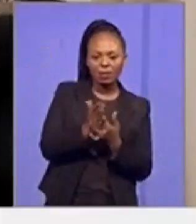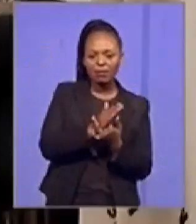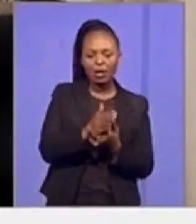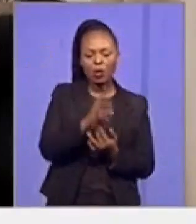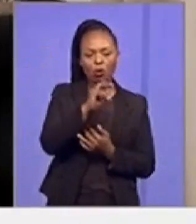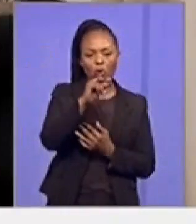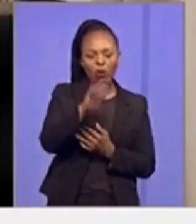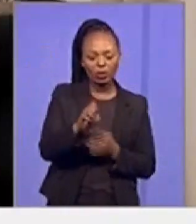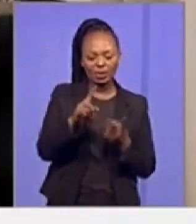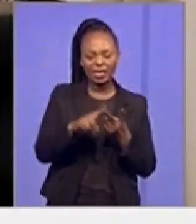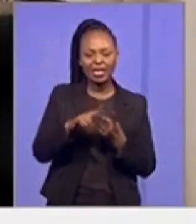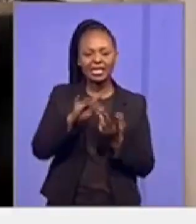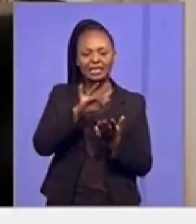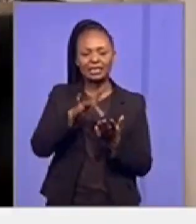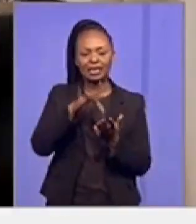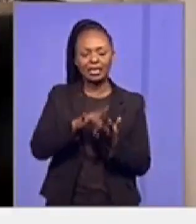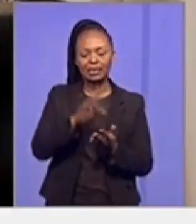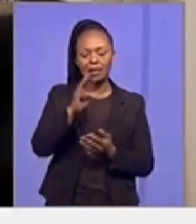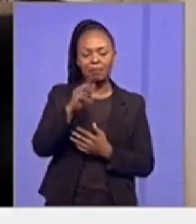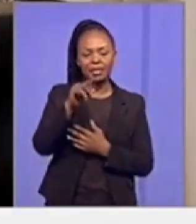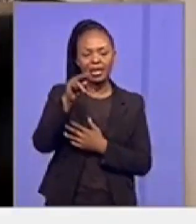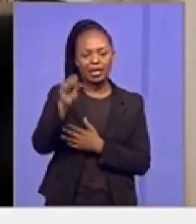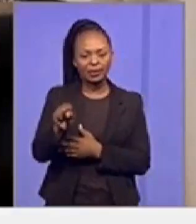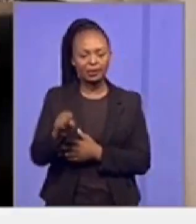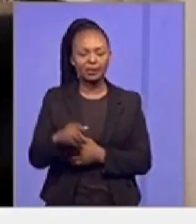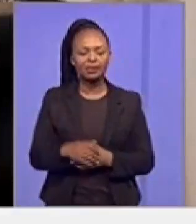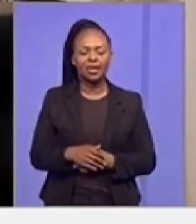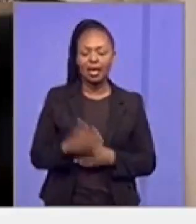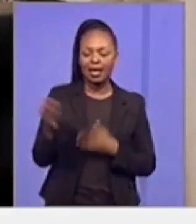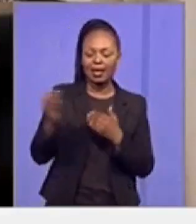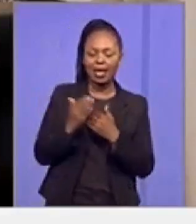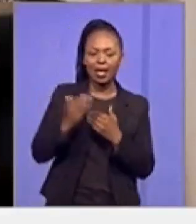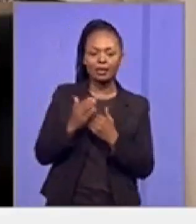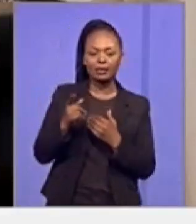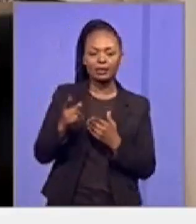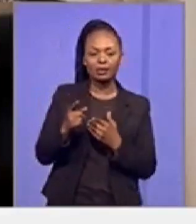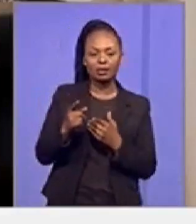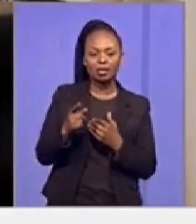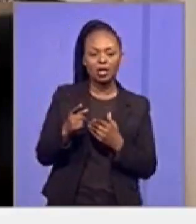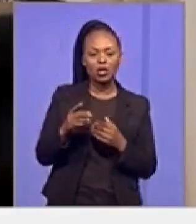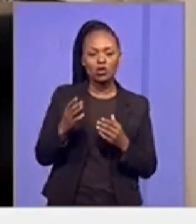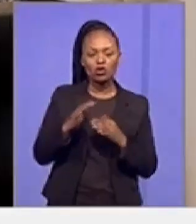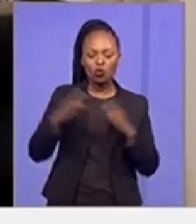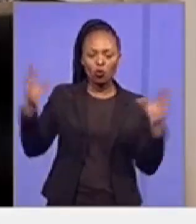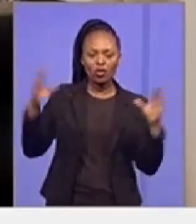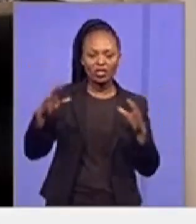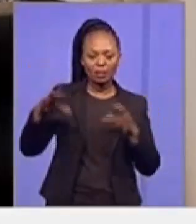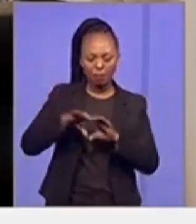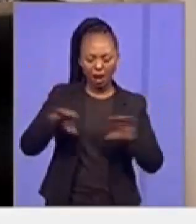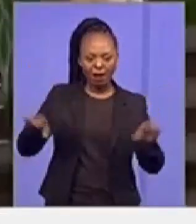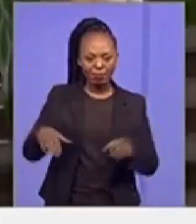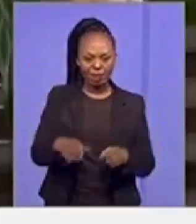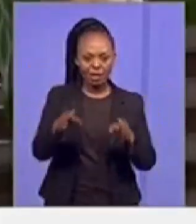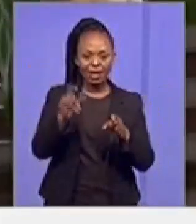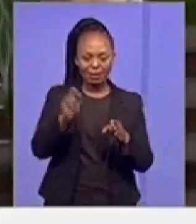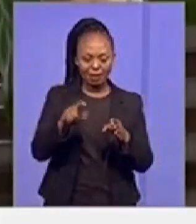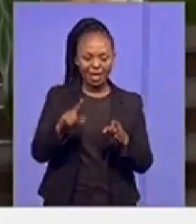center medians, next to huge fire hazards. They are in danger living